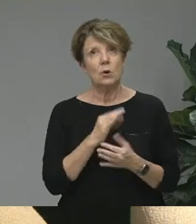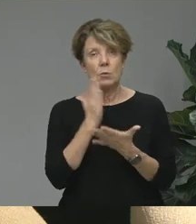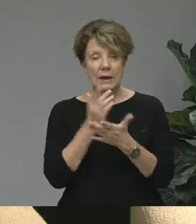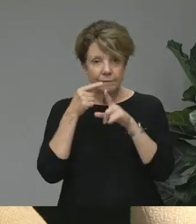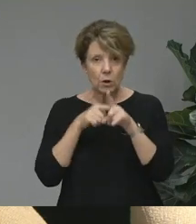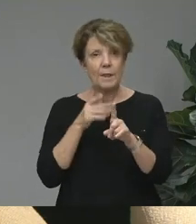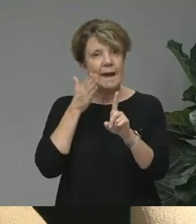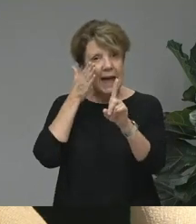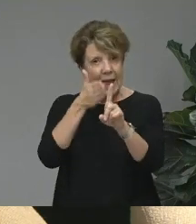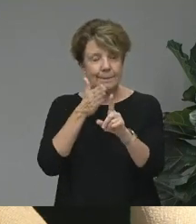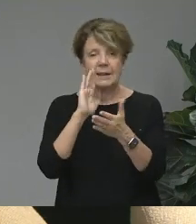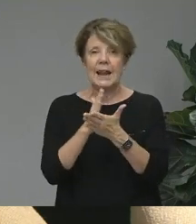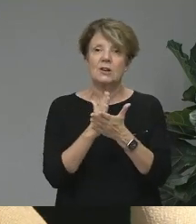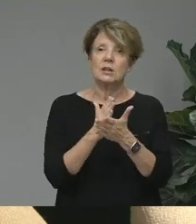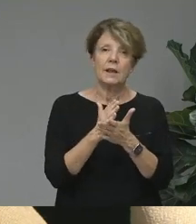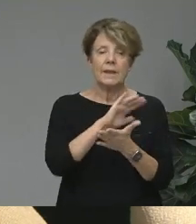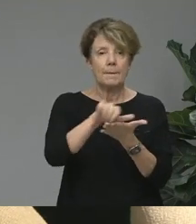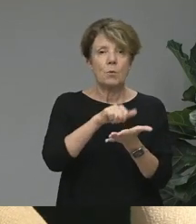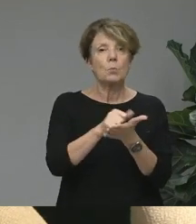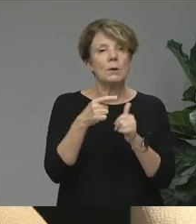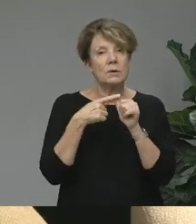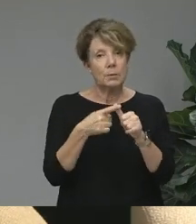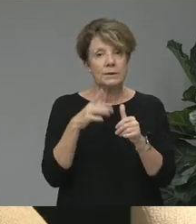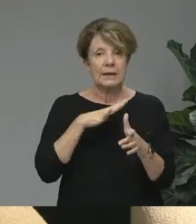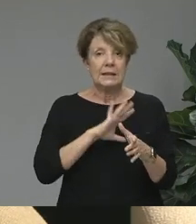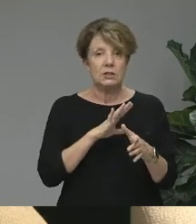the proportional response that needs to be factored